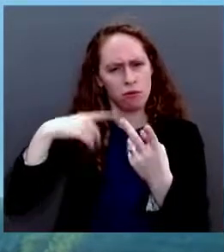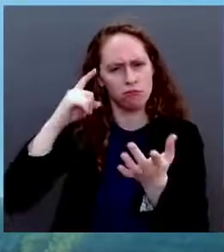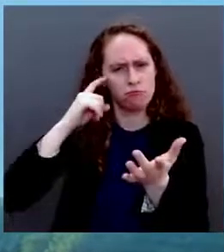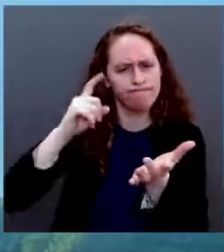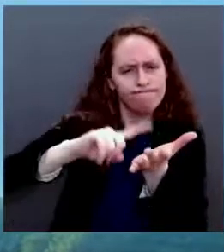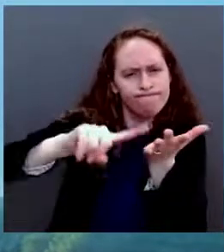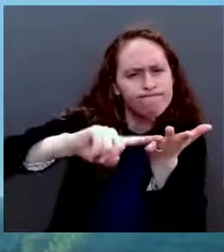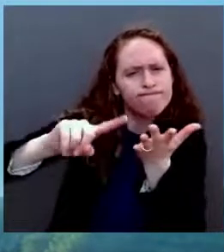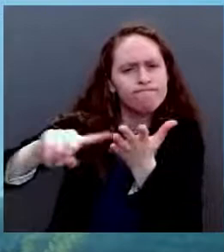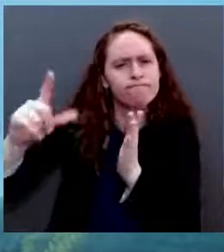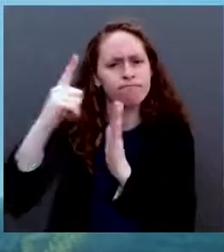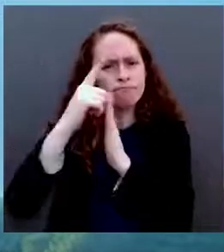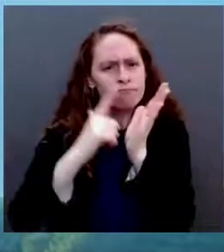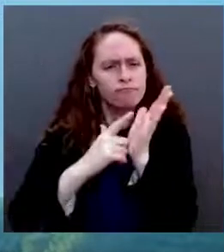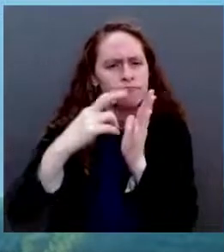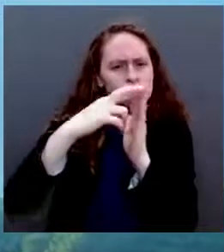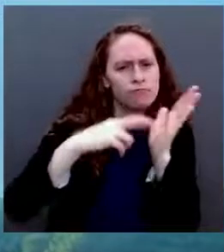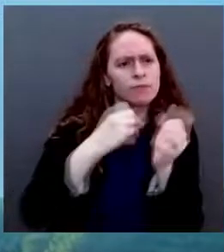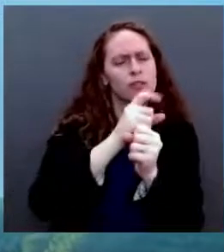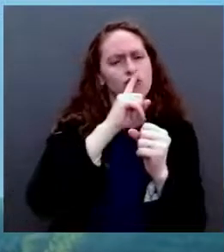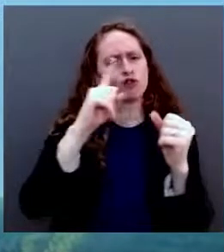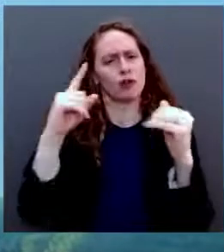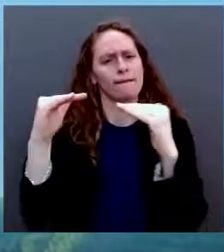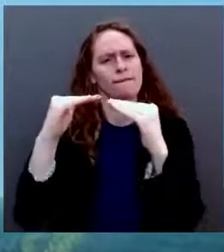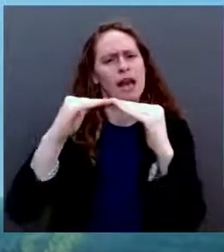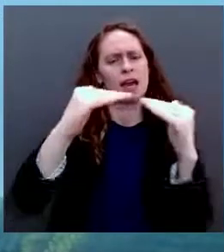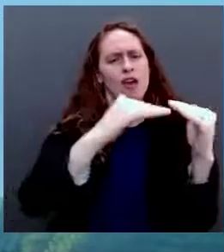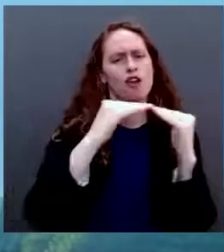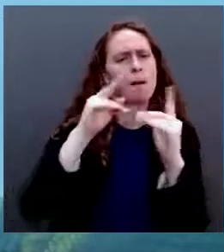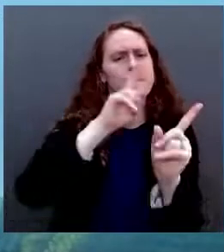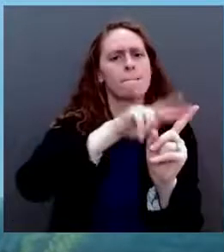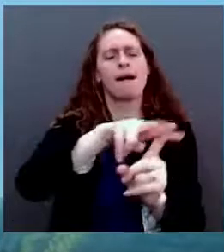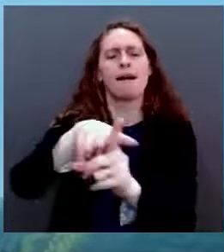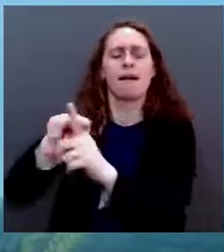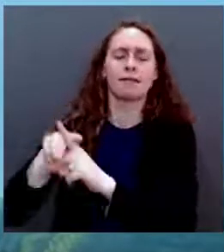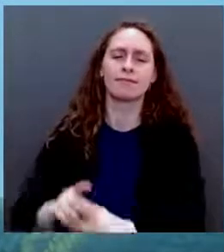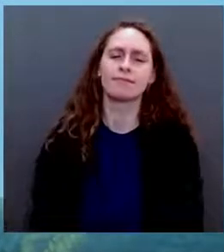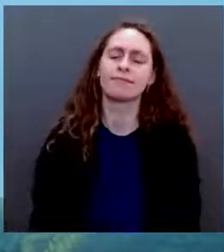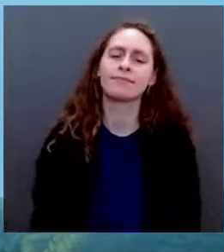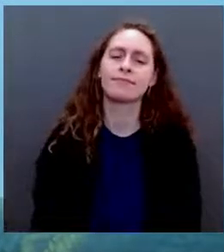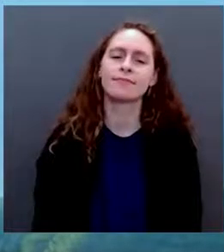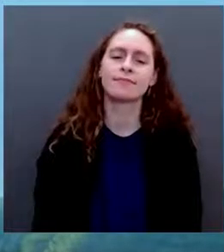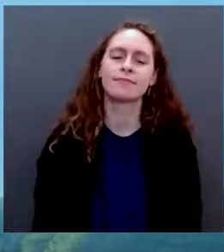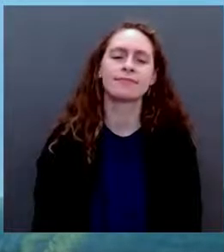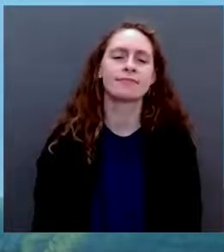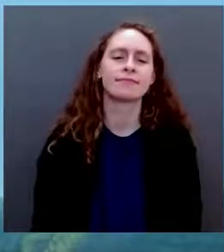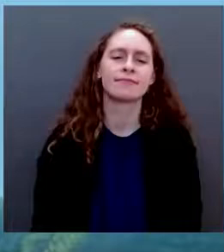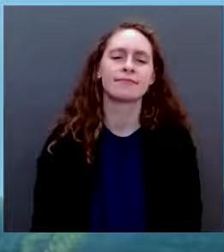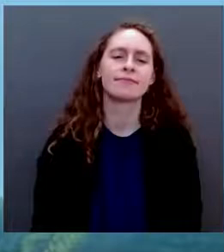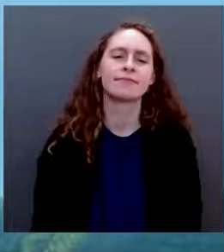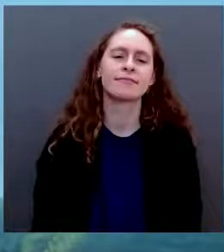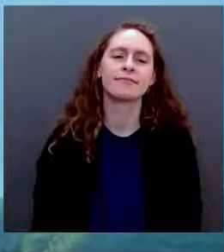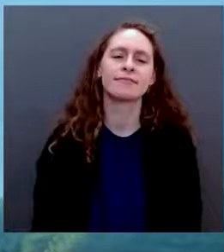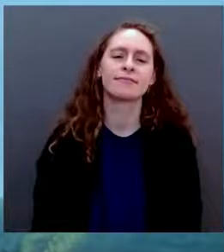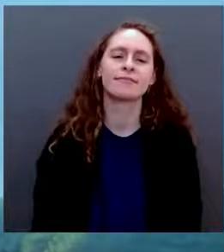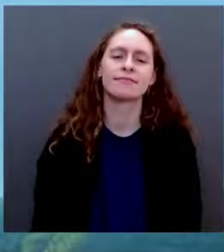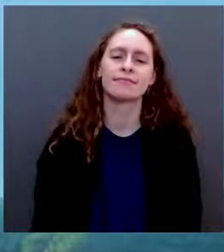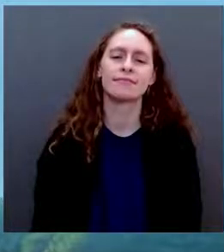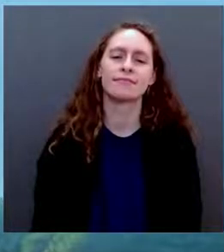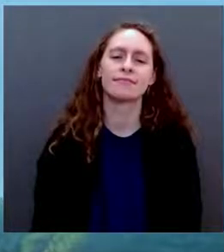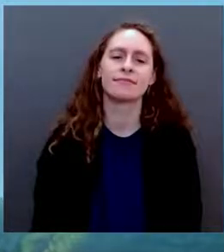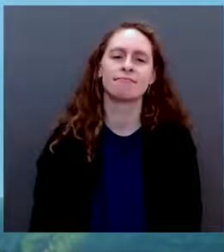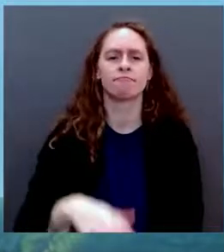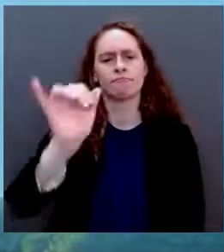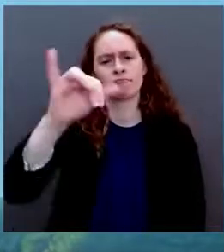on a voluntary label program called Product of the USA to allow consumers to know exactly where their resources,